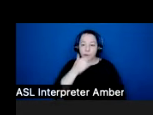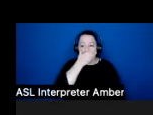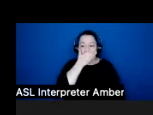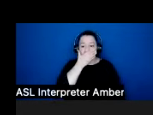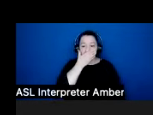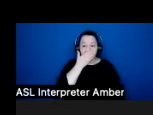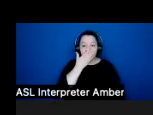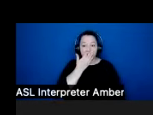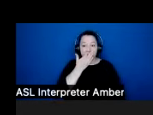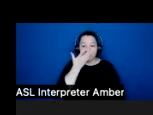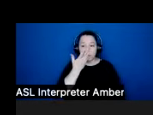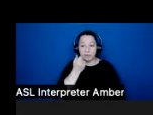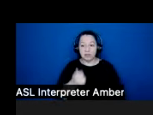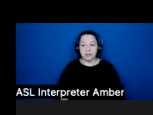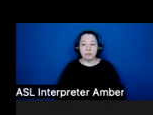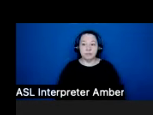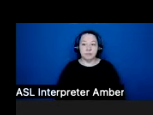Okay.